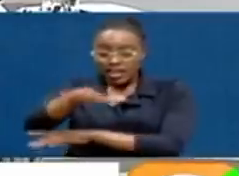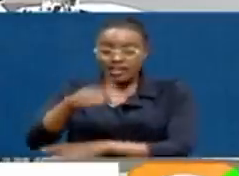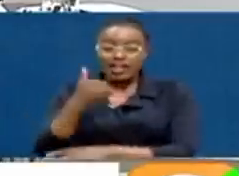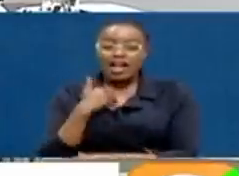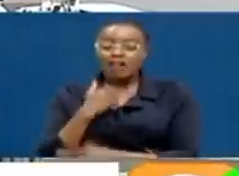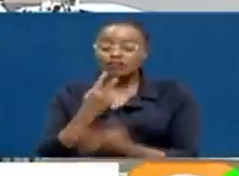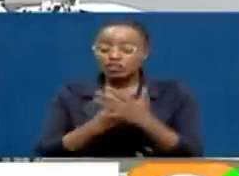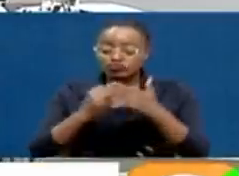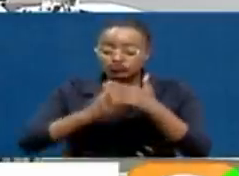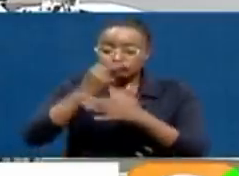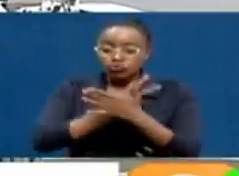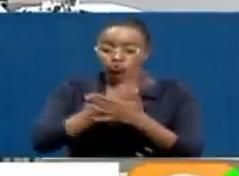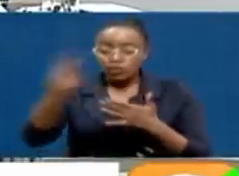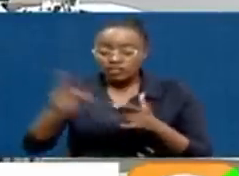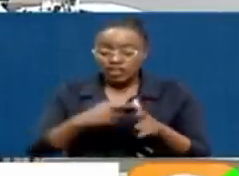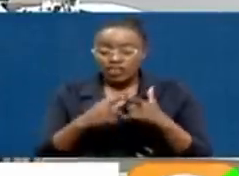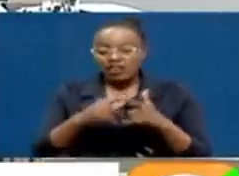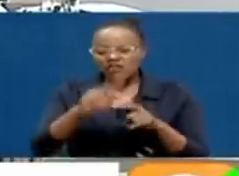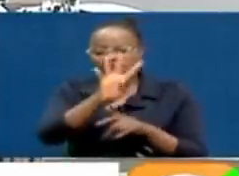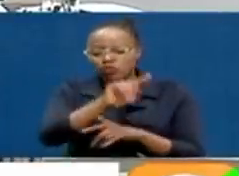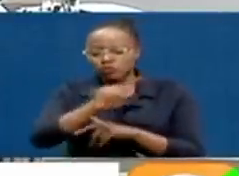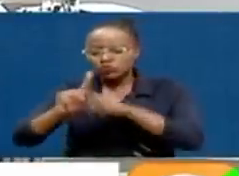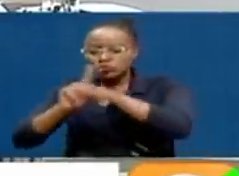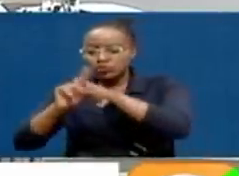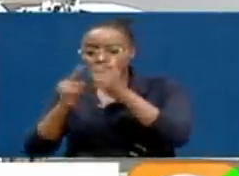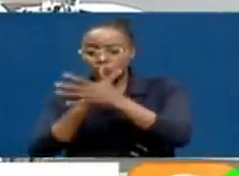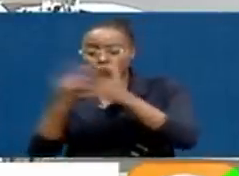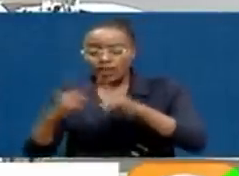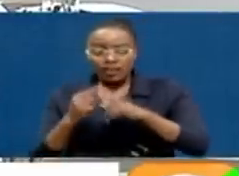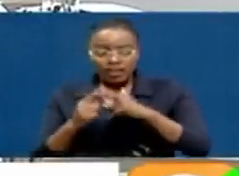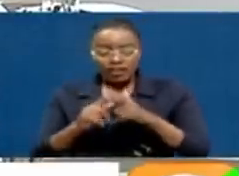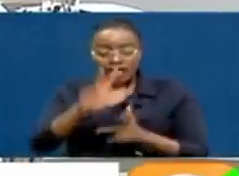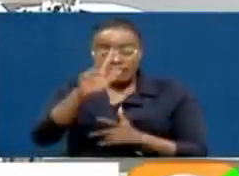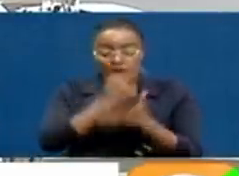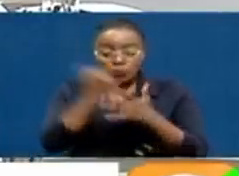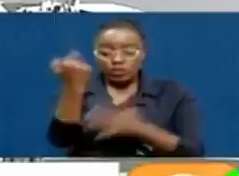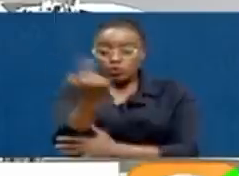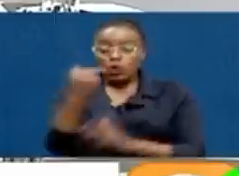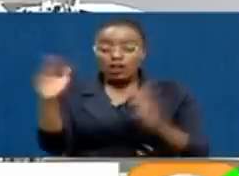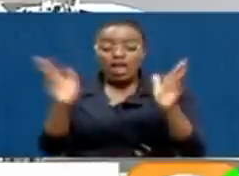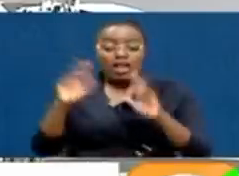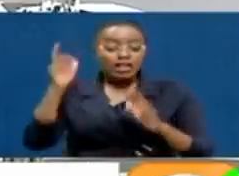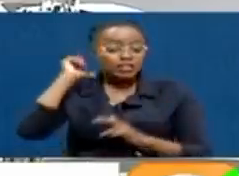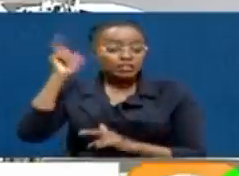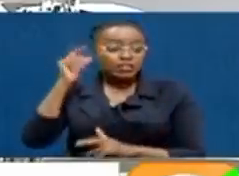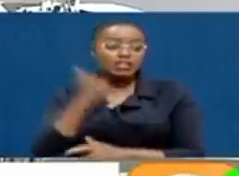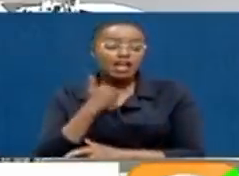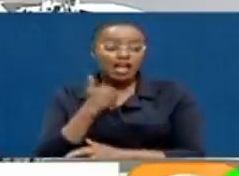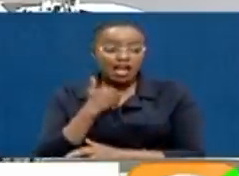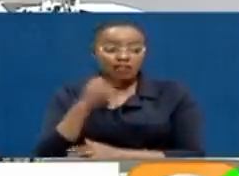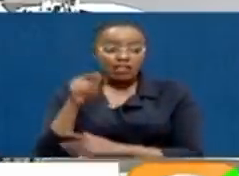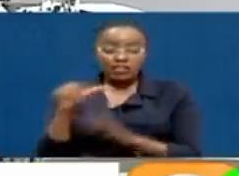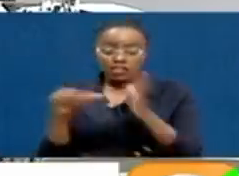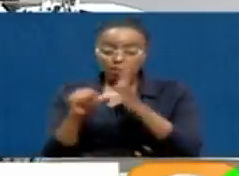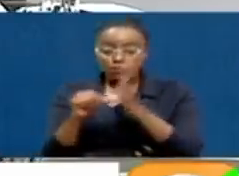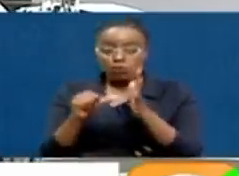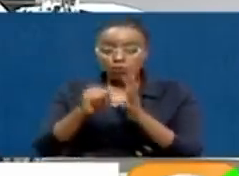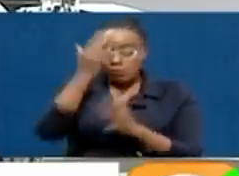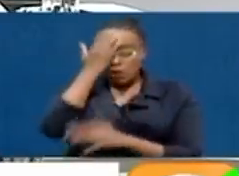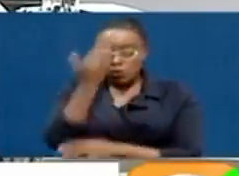after 2 weeks, comes here 4 to 6 weeks, it grows, and after only 3 weeks, it is ready to lay again. Now, this is the problem